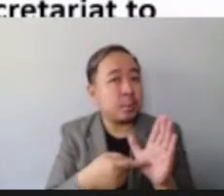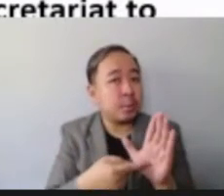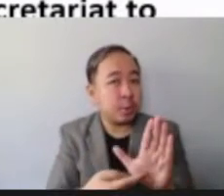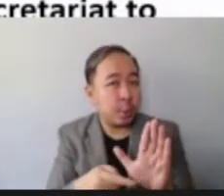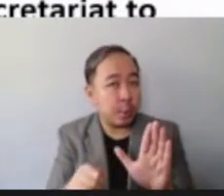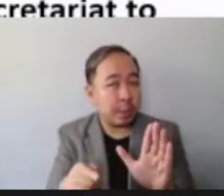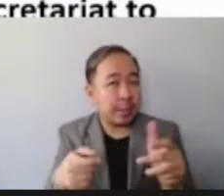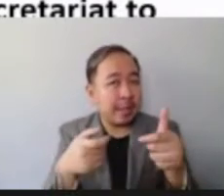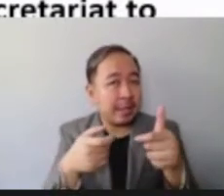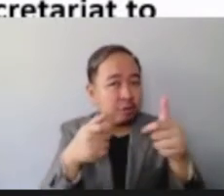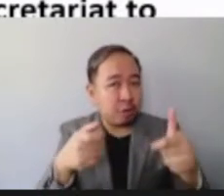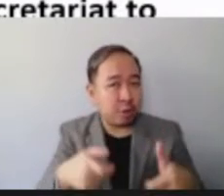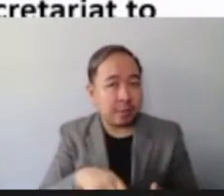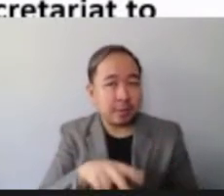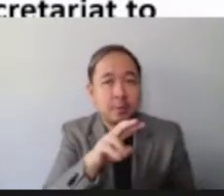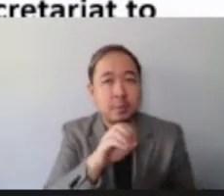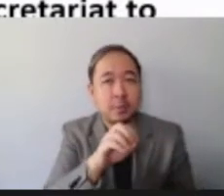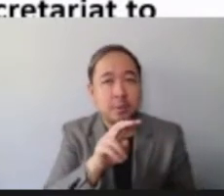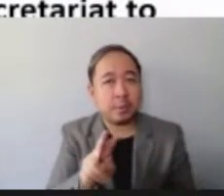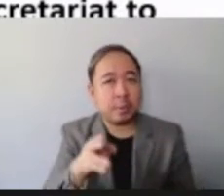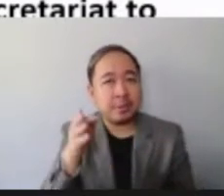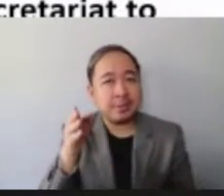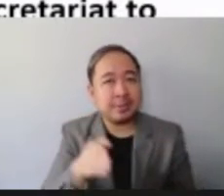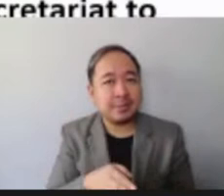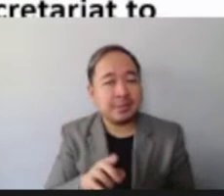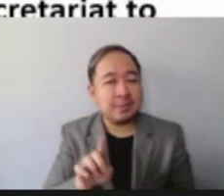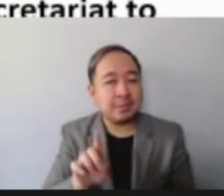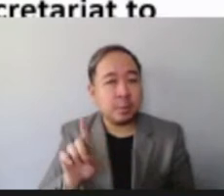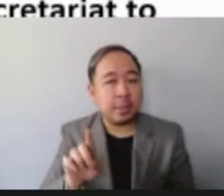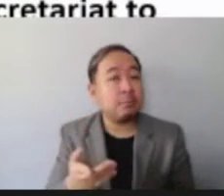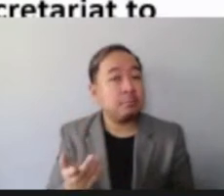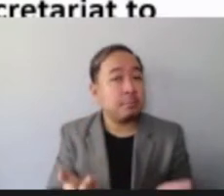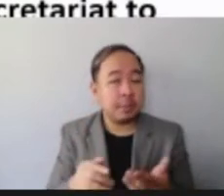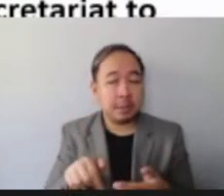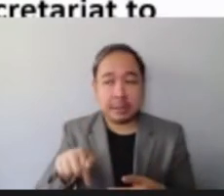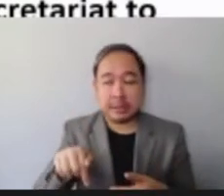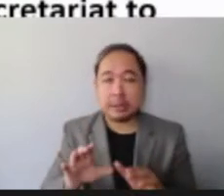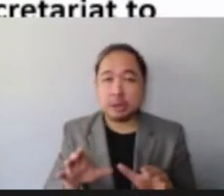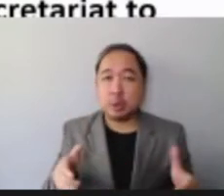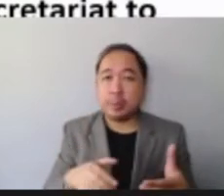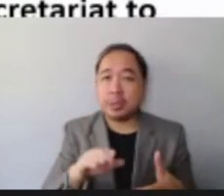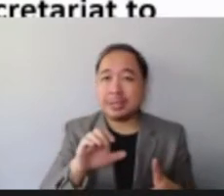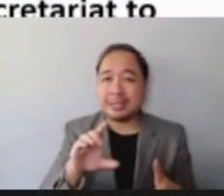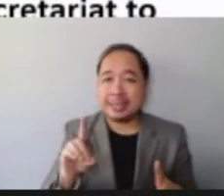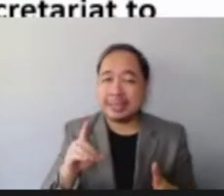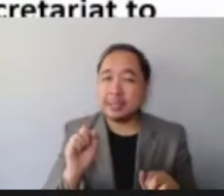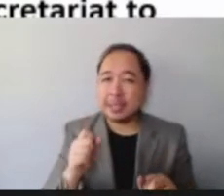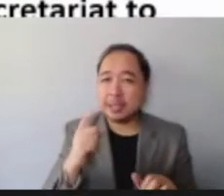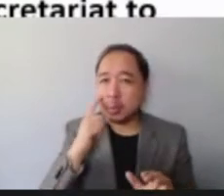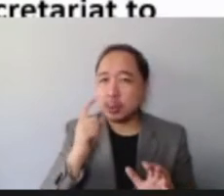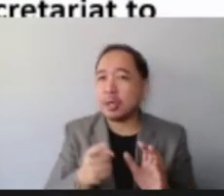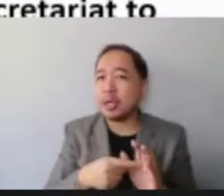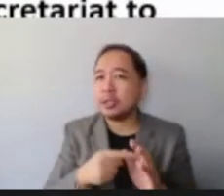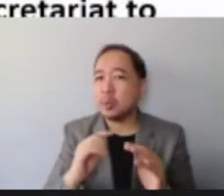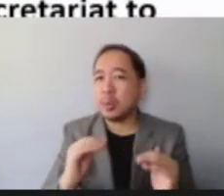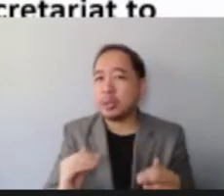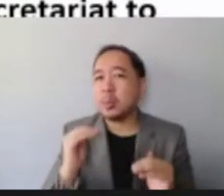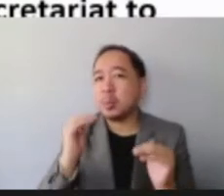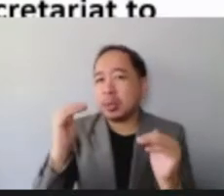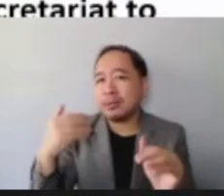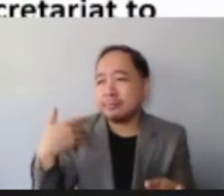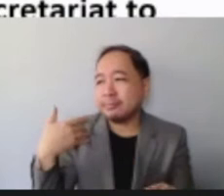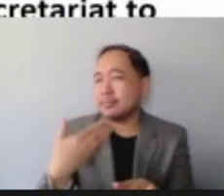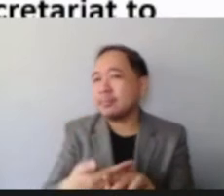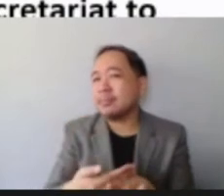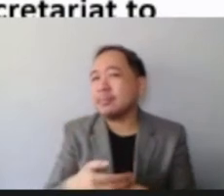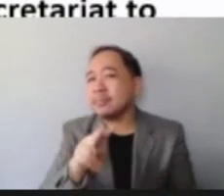um 2022-1 the committee may wish to take note of the assessment of progress made since 2017